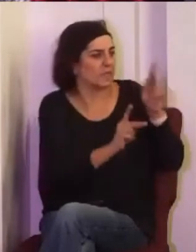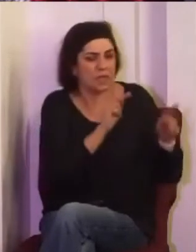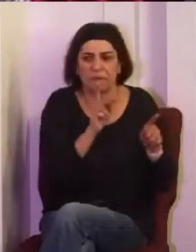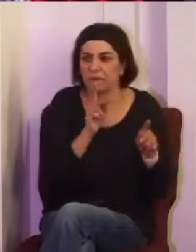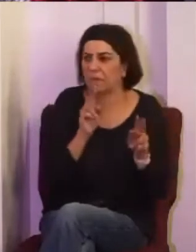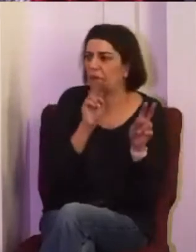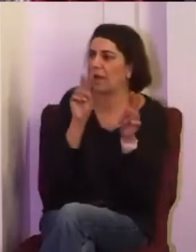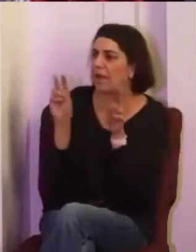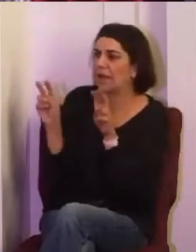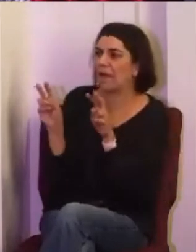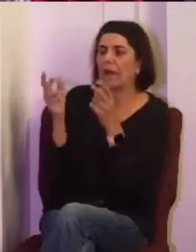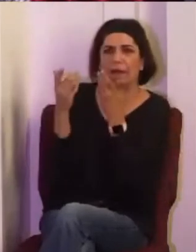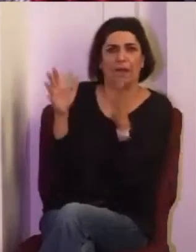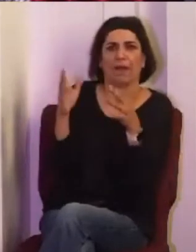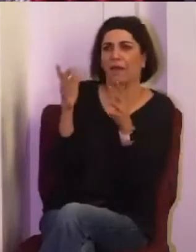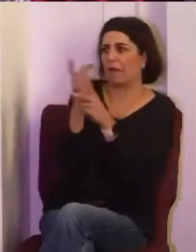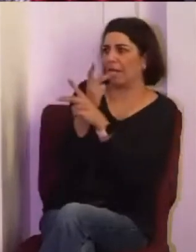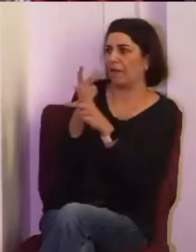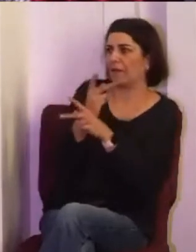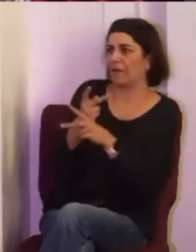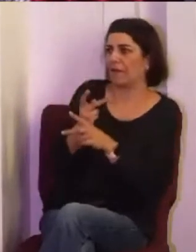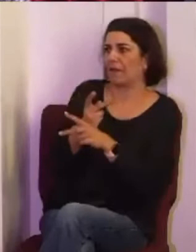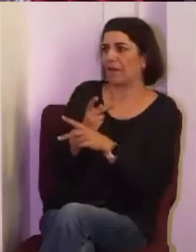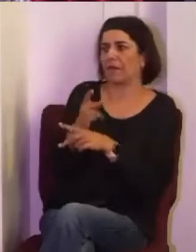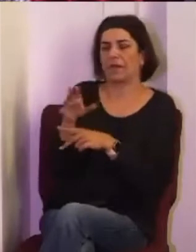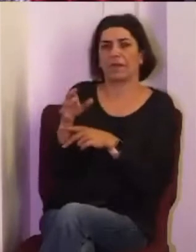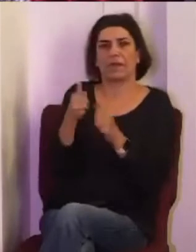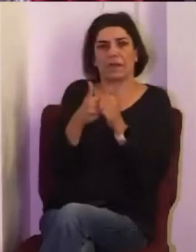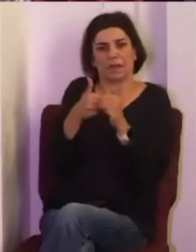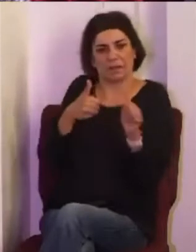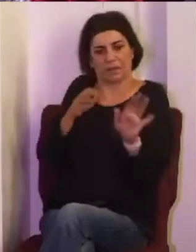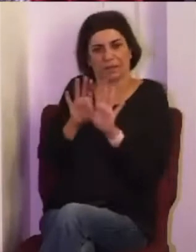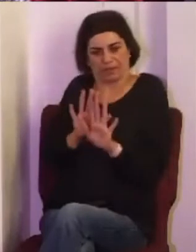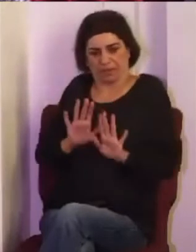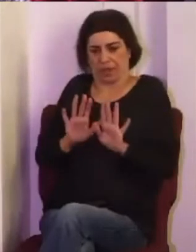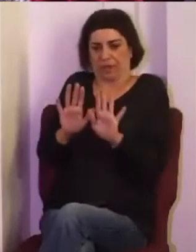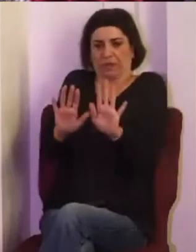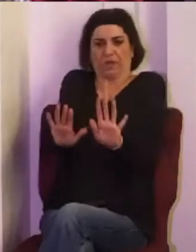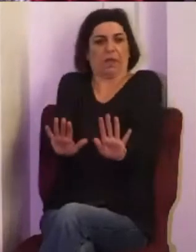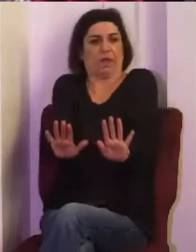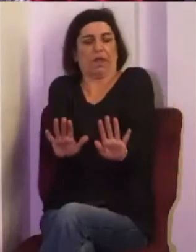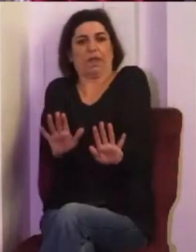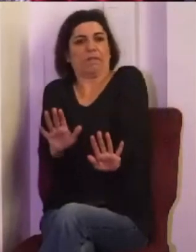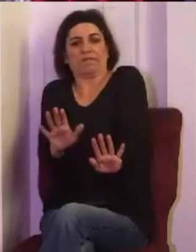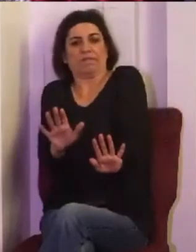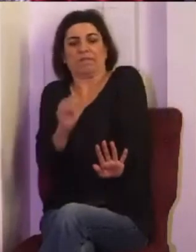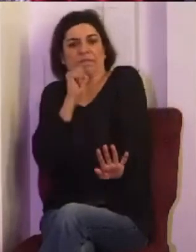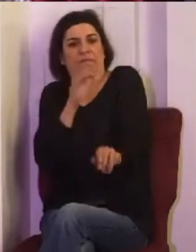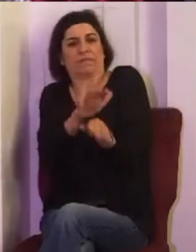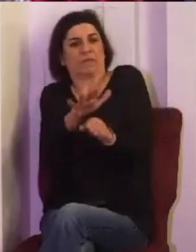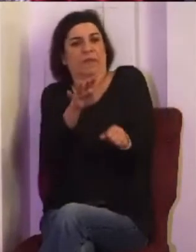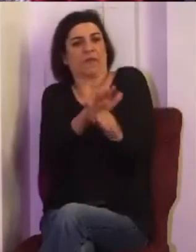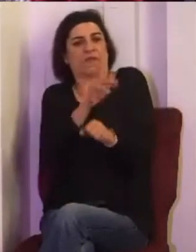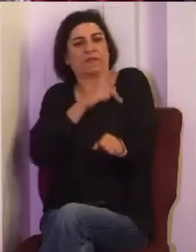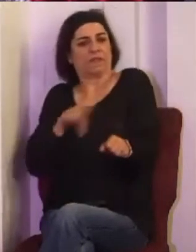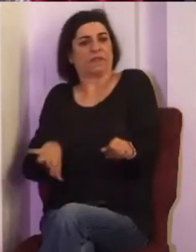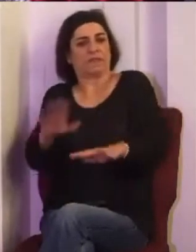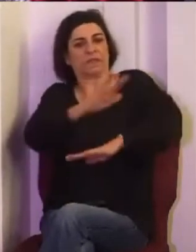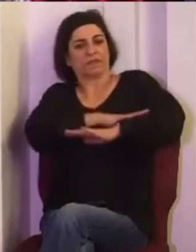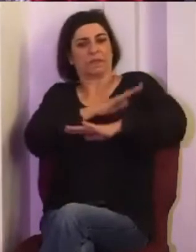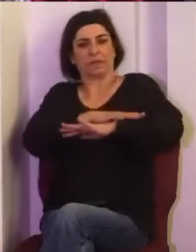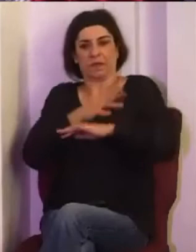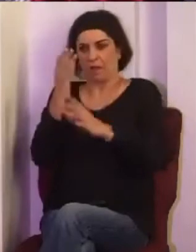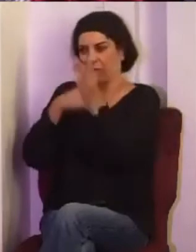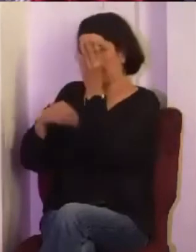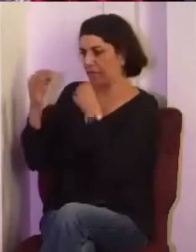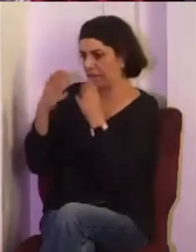part out, that had already pushed away from the king's table and the crumbs that were dropping. And when there was a feast right in